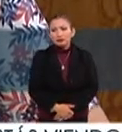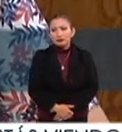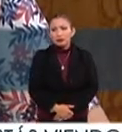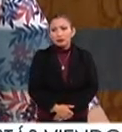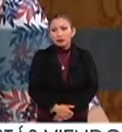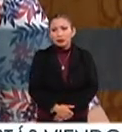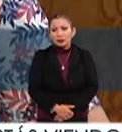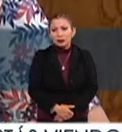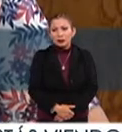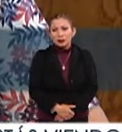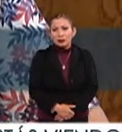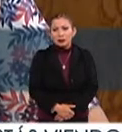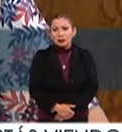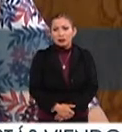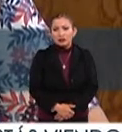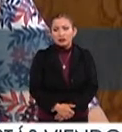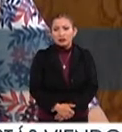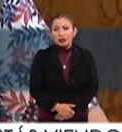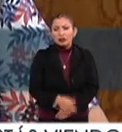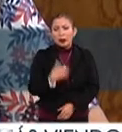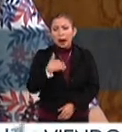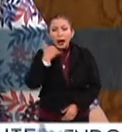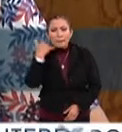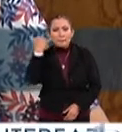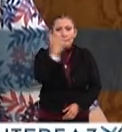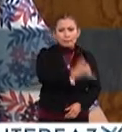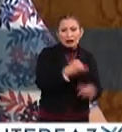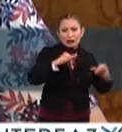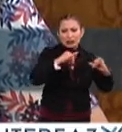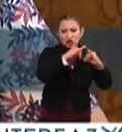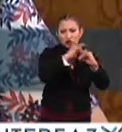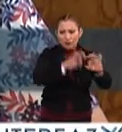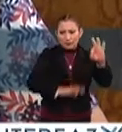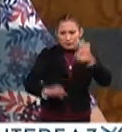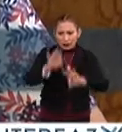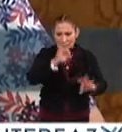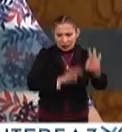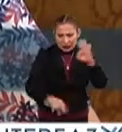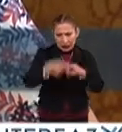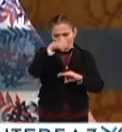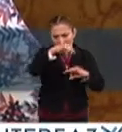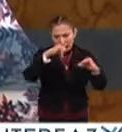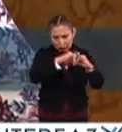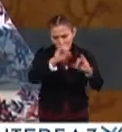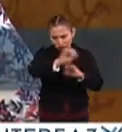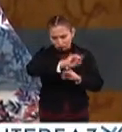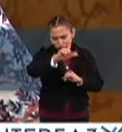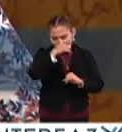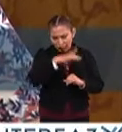US dollars. And I spoke with the Institute of Physics,